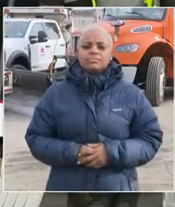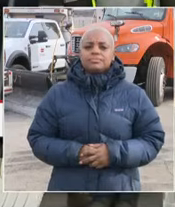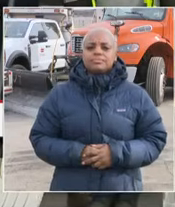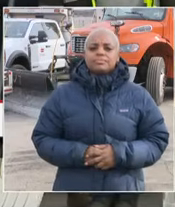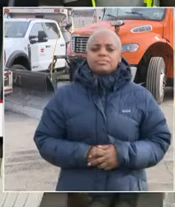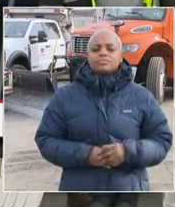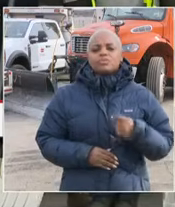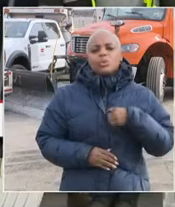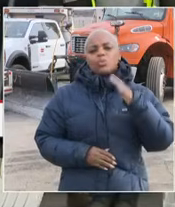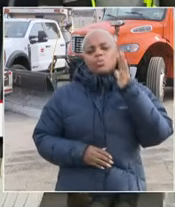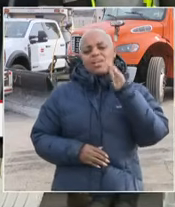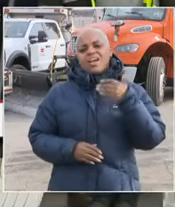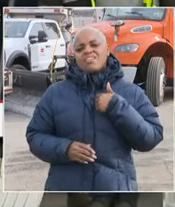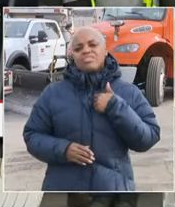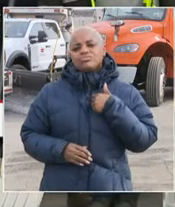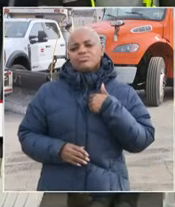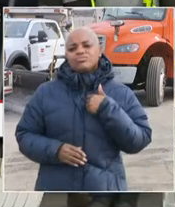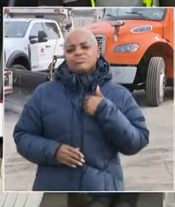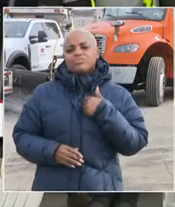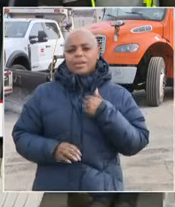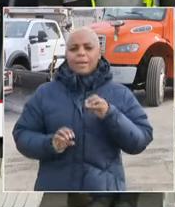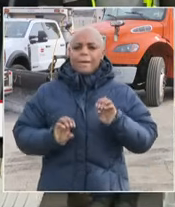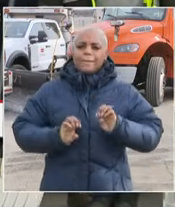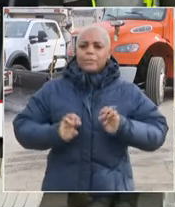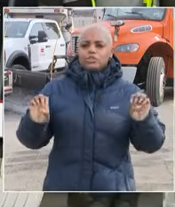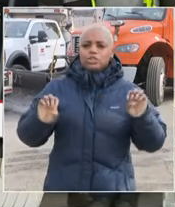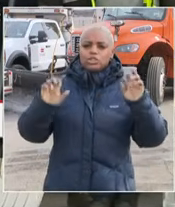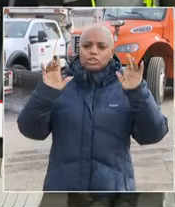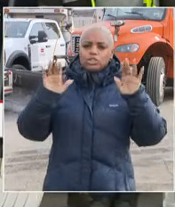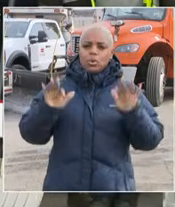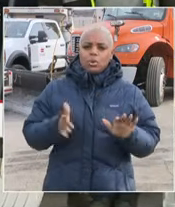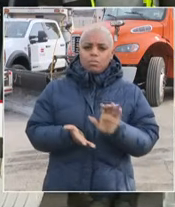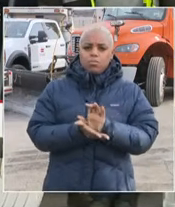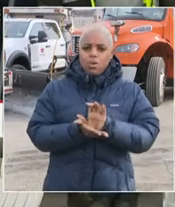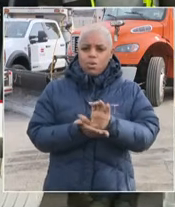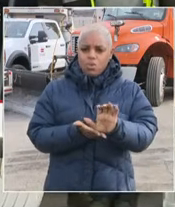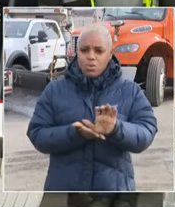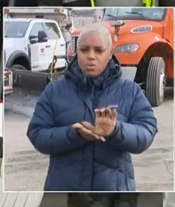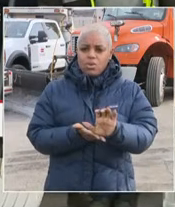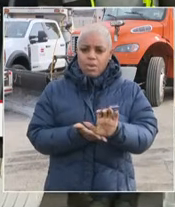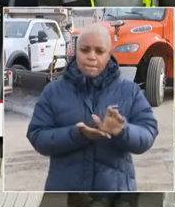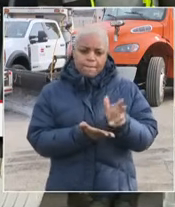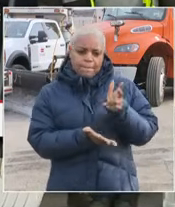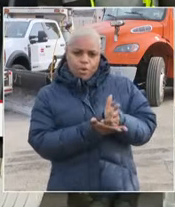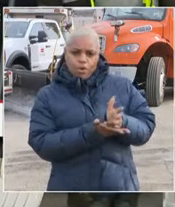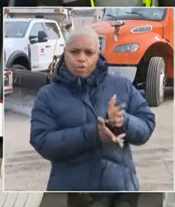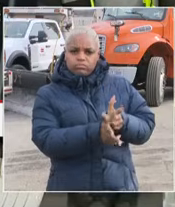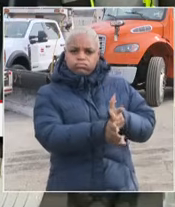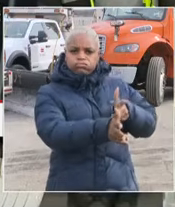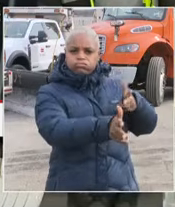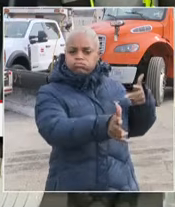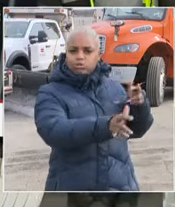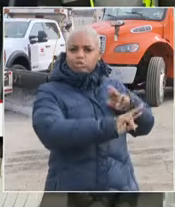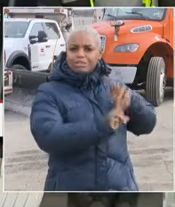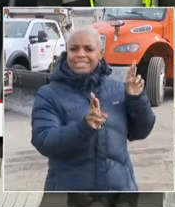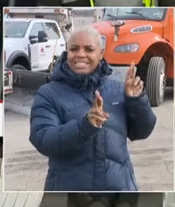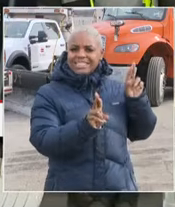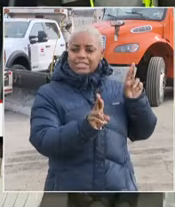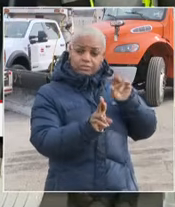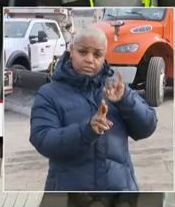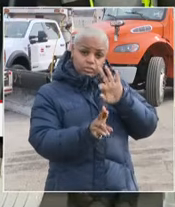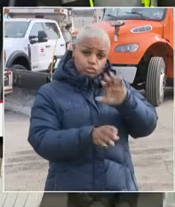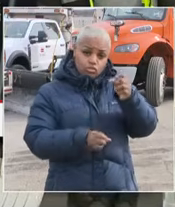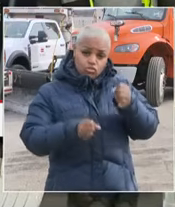move them by Saturday at noon, Saturday 12 noon. Vehicles must remain clear of the